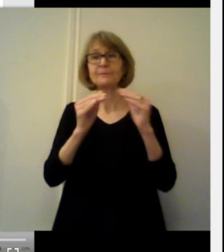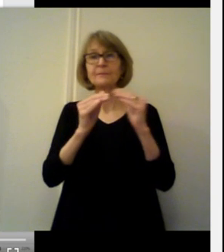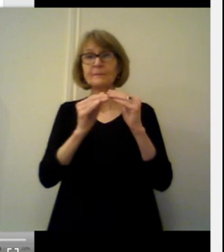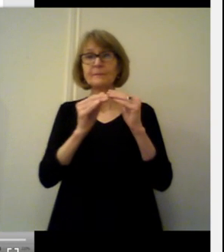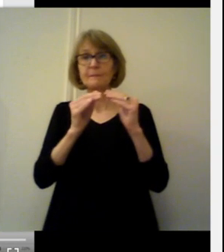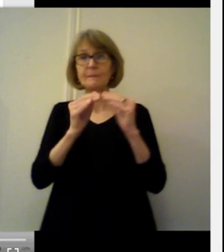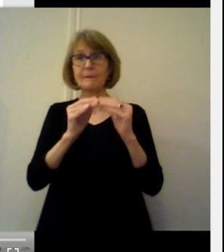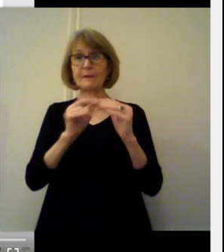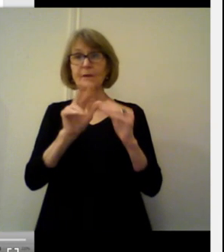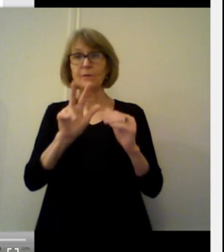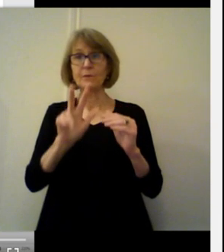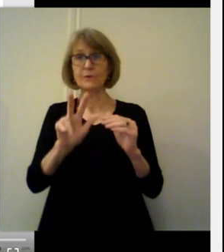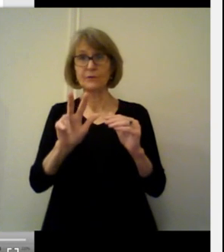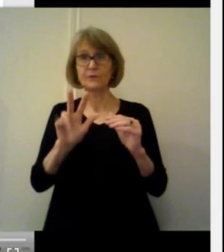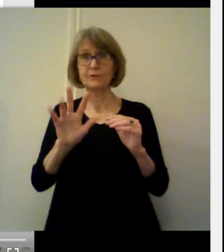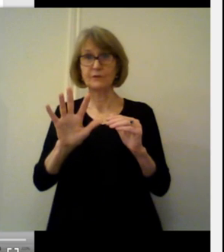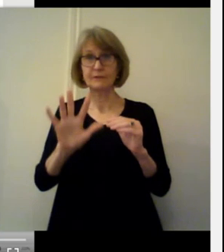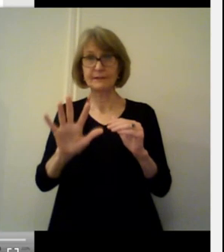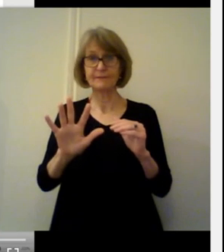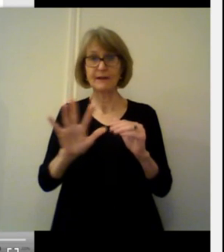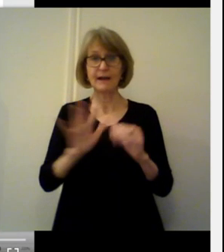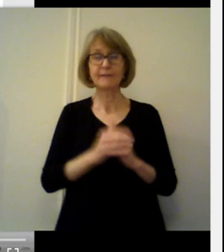equals 35 degrees.